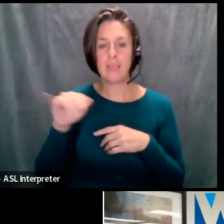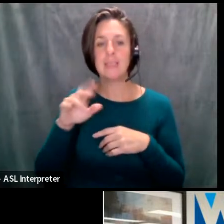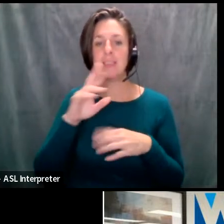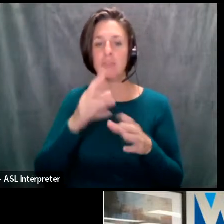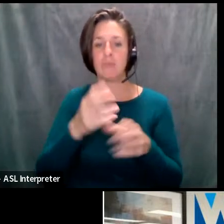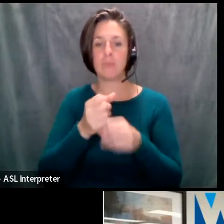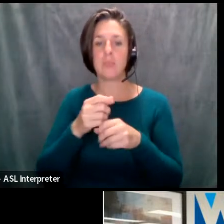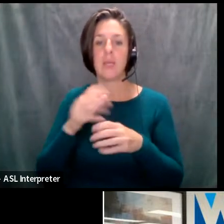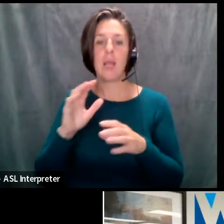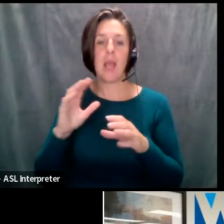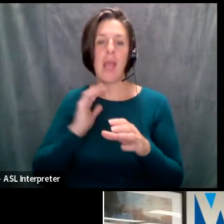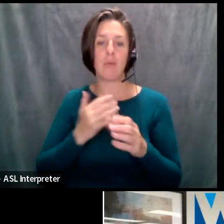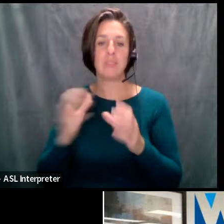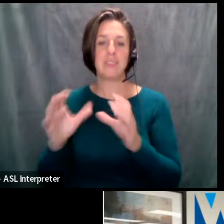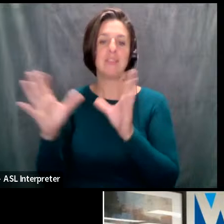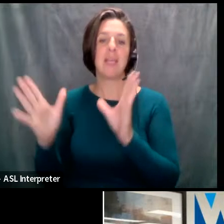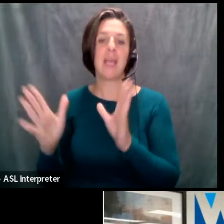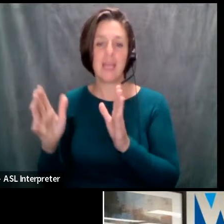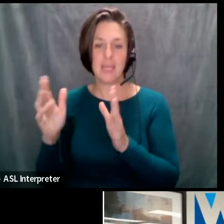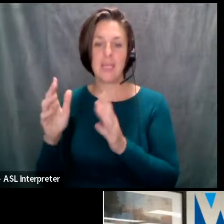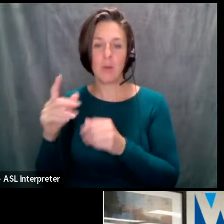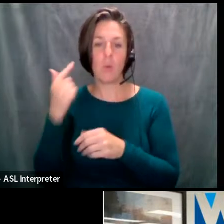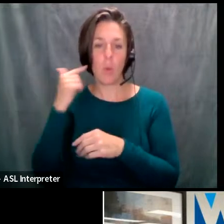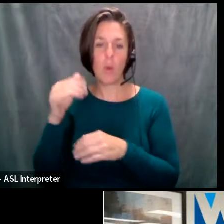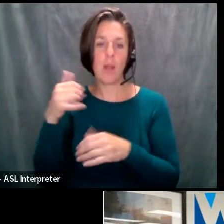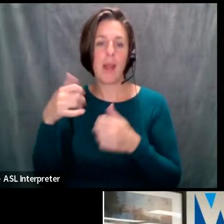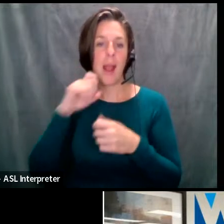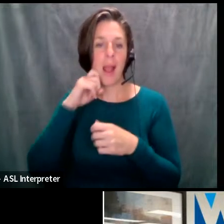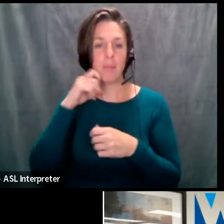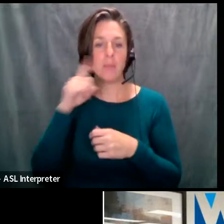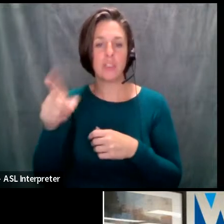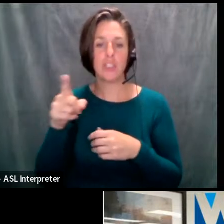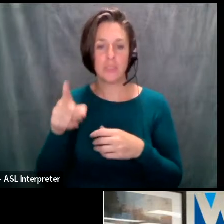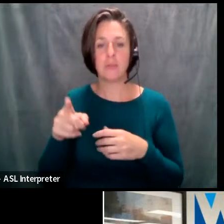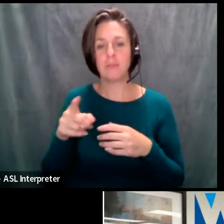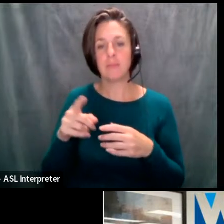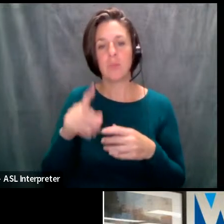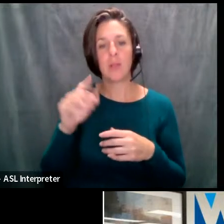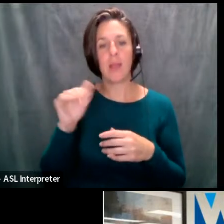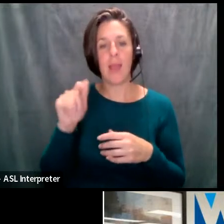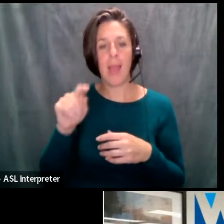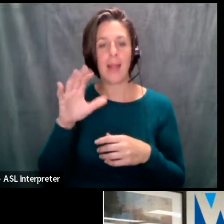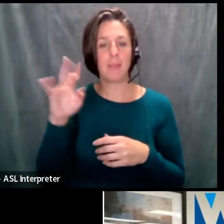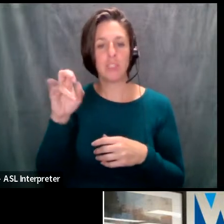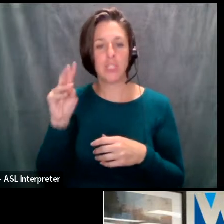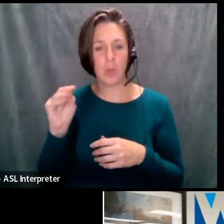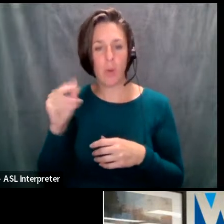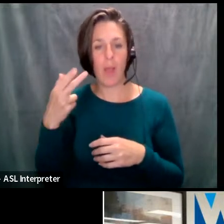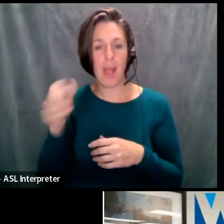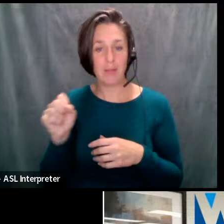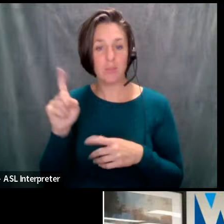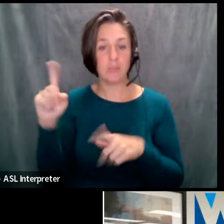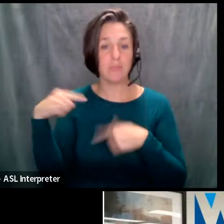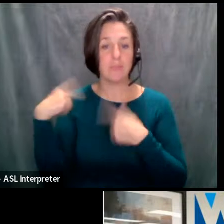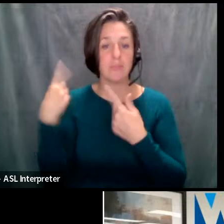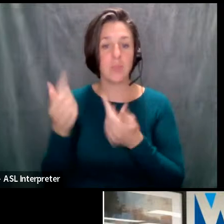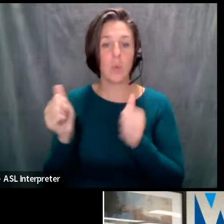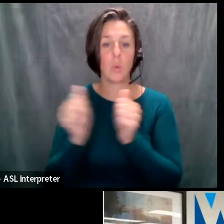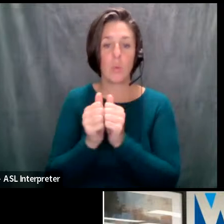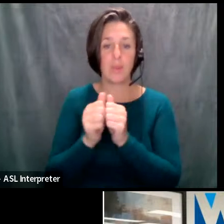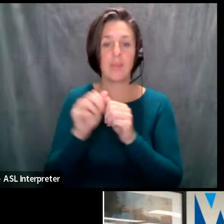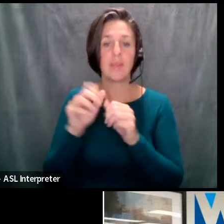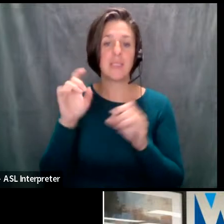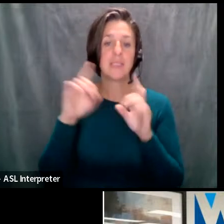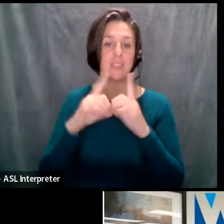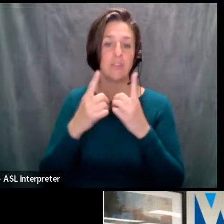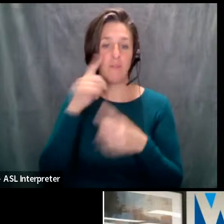month. She's a special education teacher at Cappuccino High School who's been with the district for 30 years. Here's what